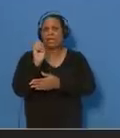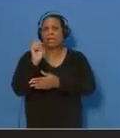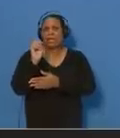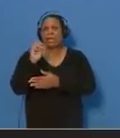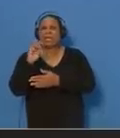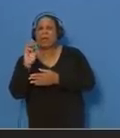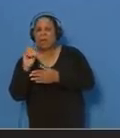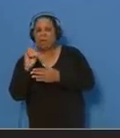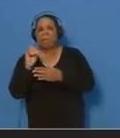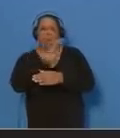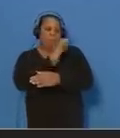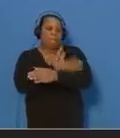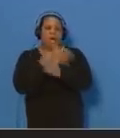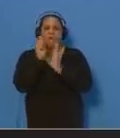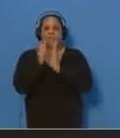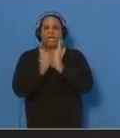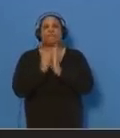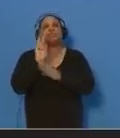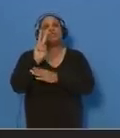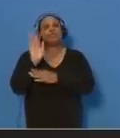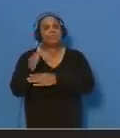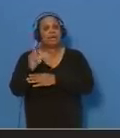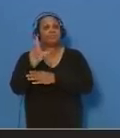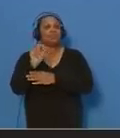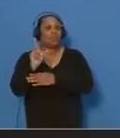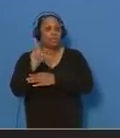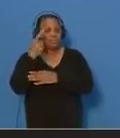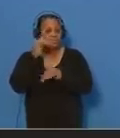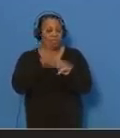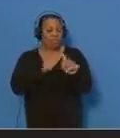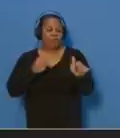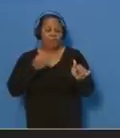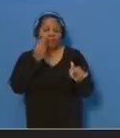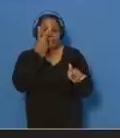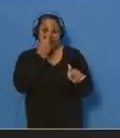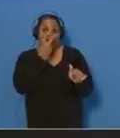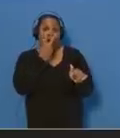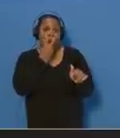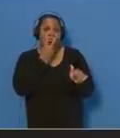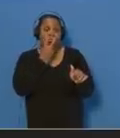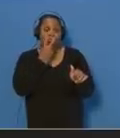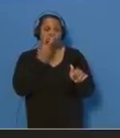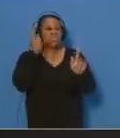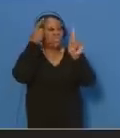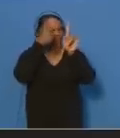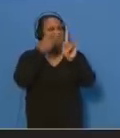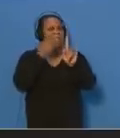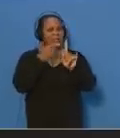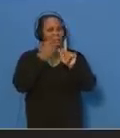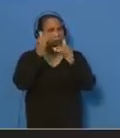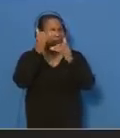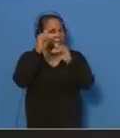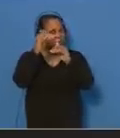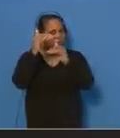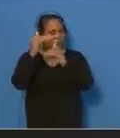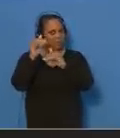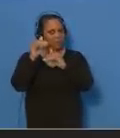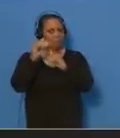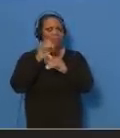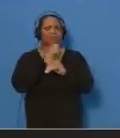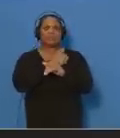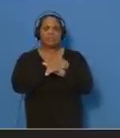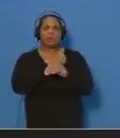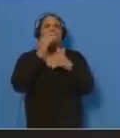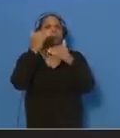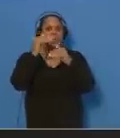Act 2020. For the avoidance of doubt, it is our objective to limit your